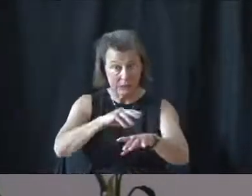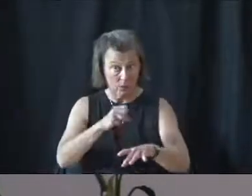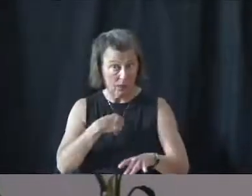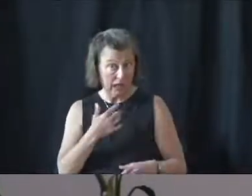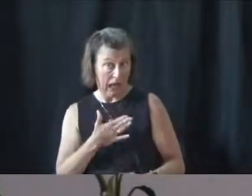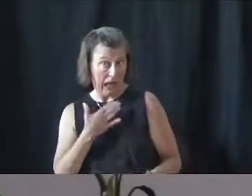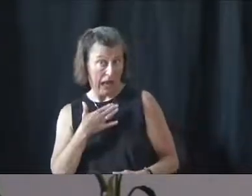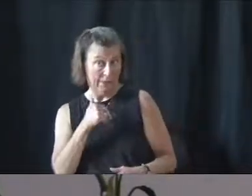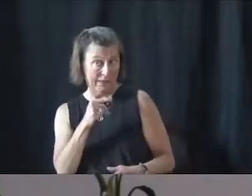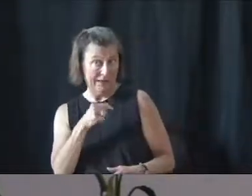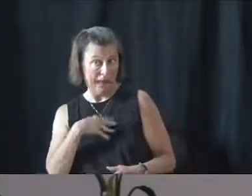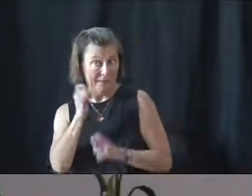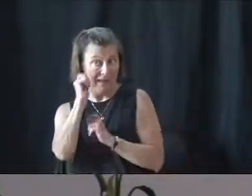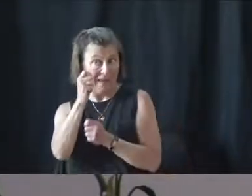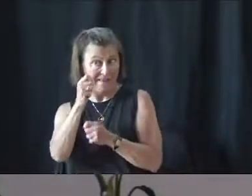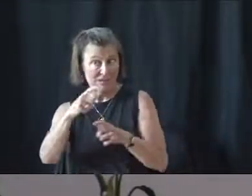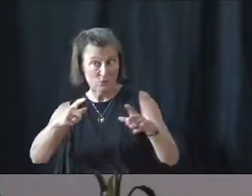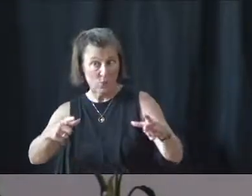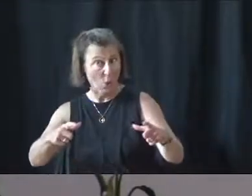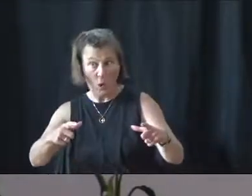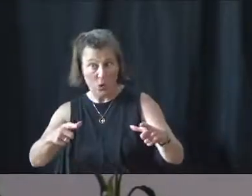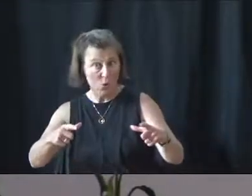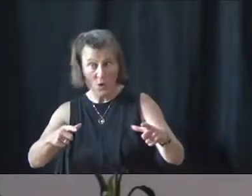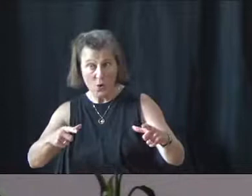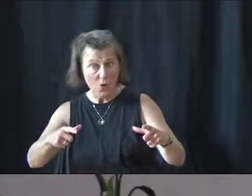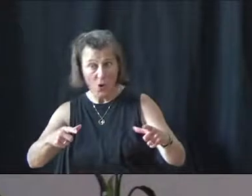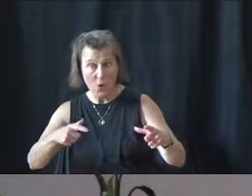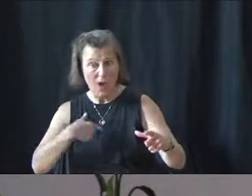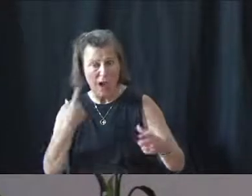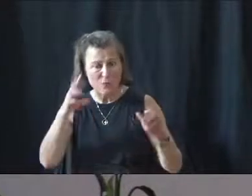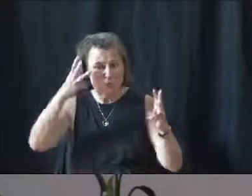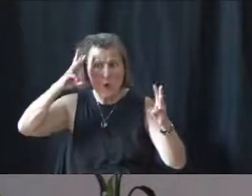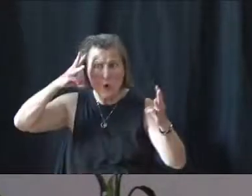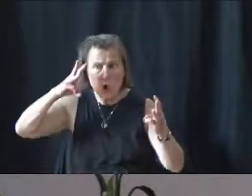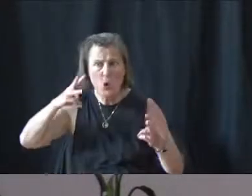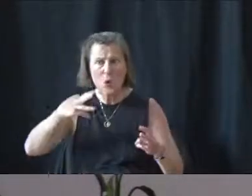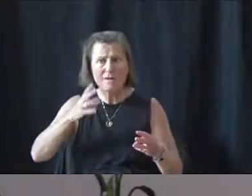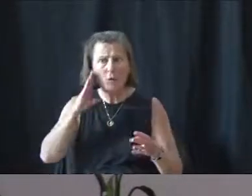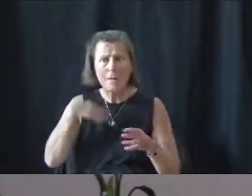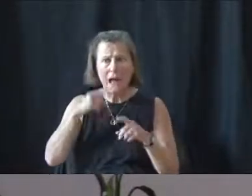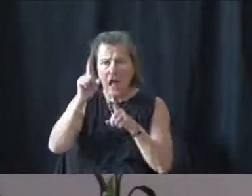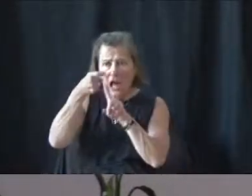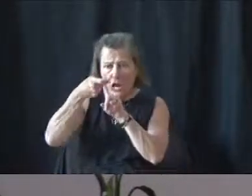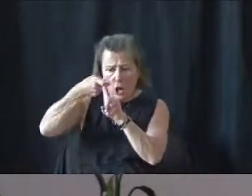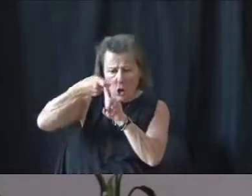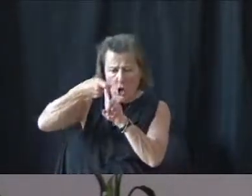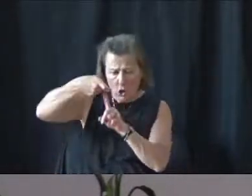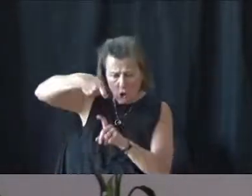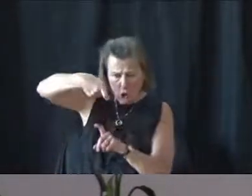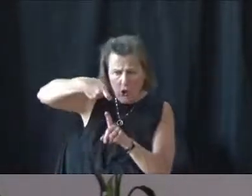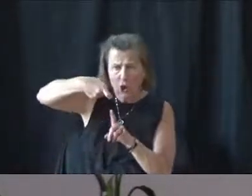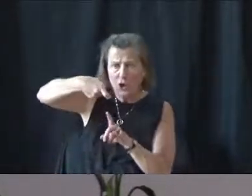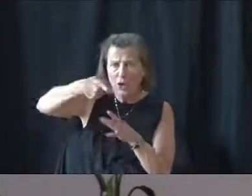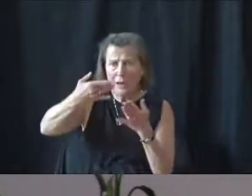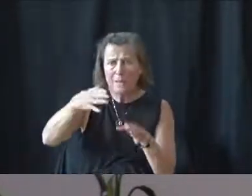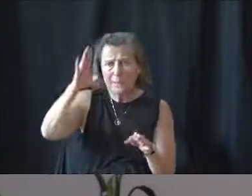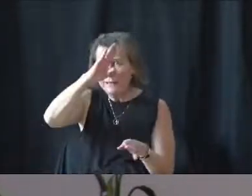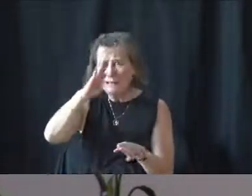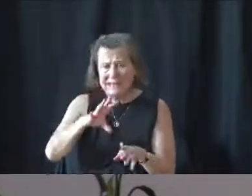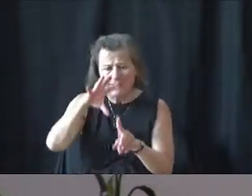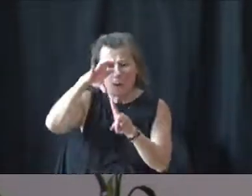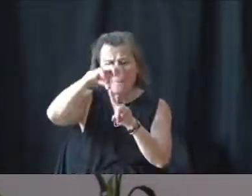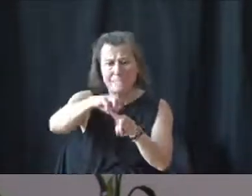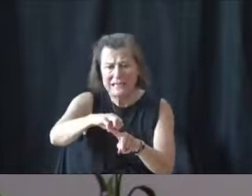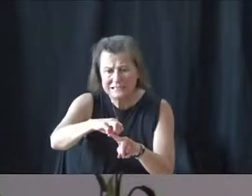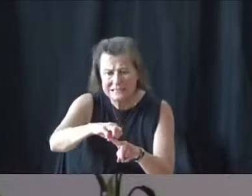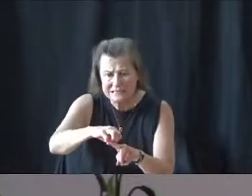fishing hole? No, I was always worried for my little hook in case it never got a bite.